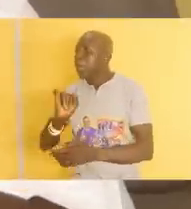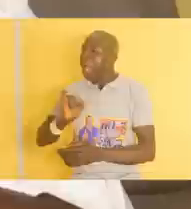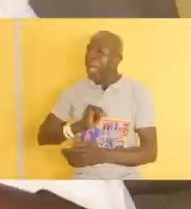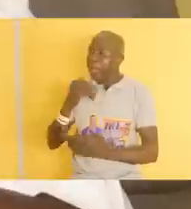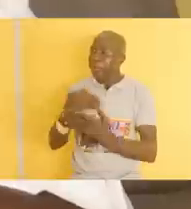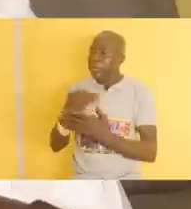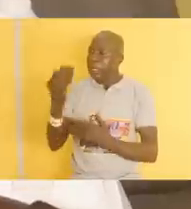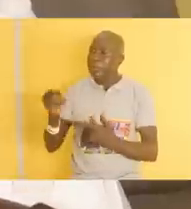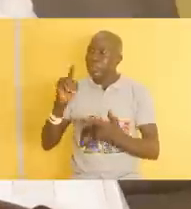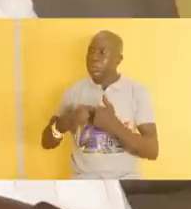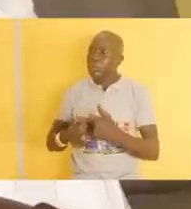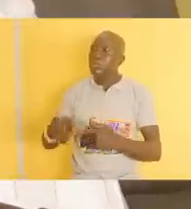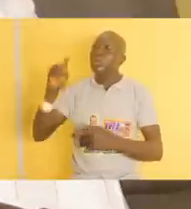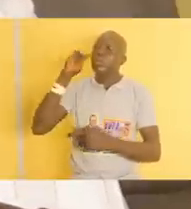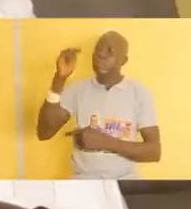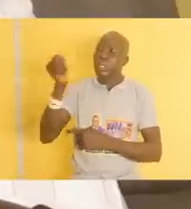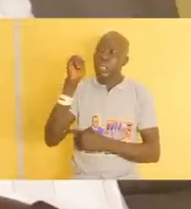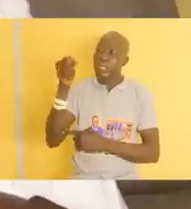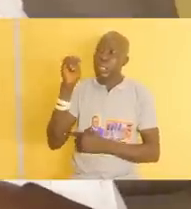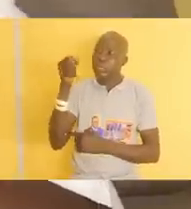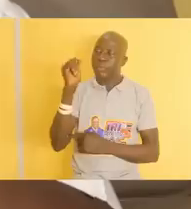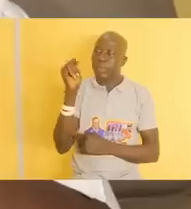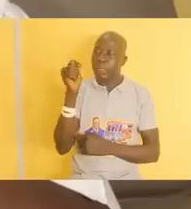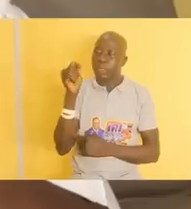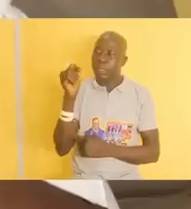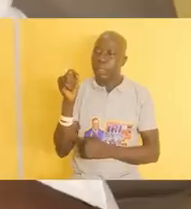producing to one level.